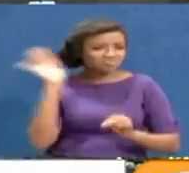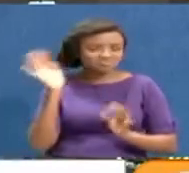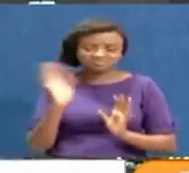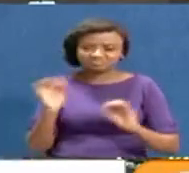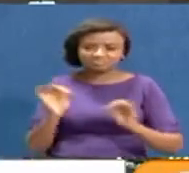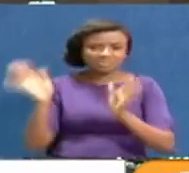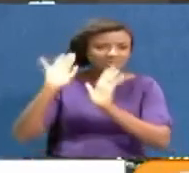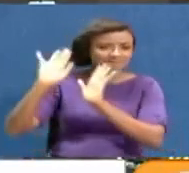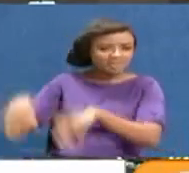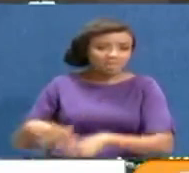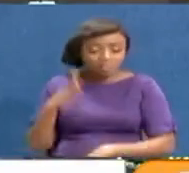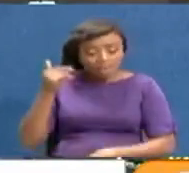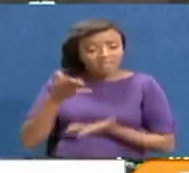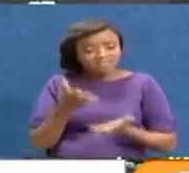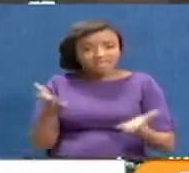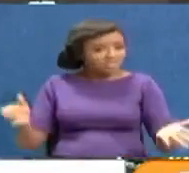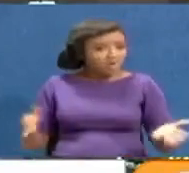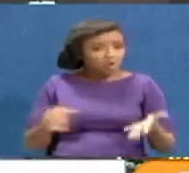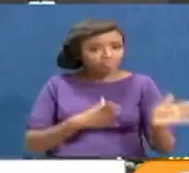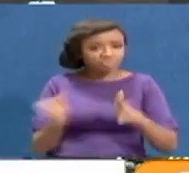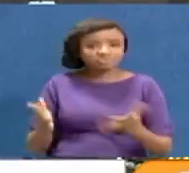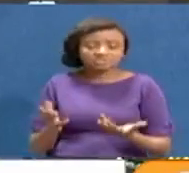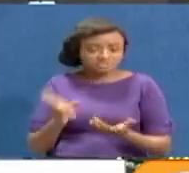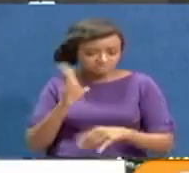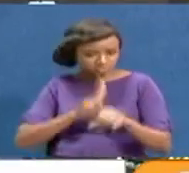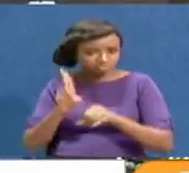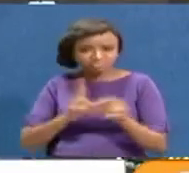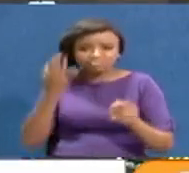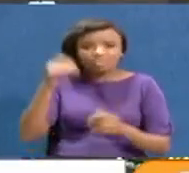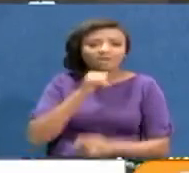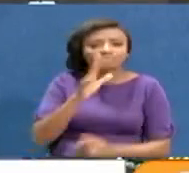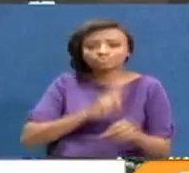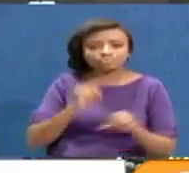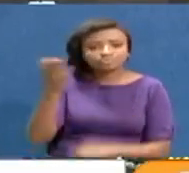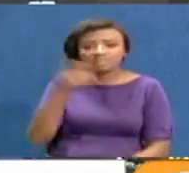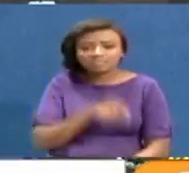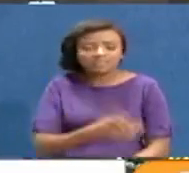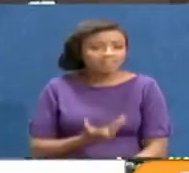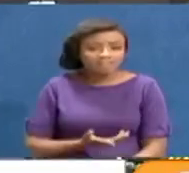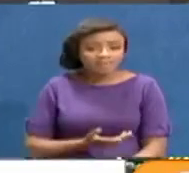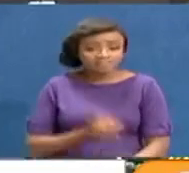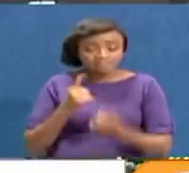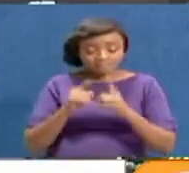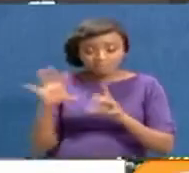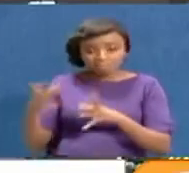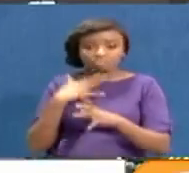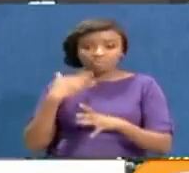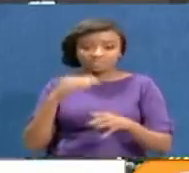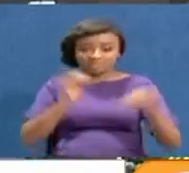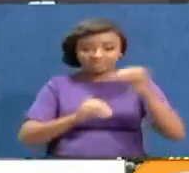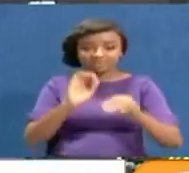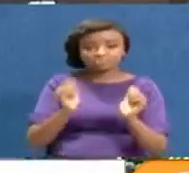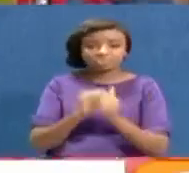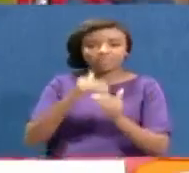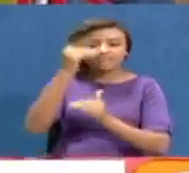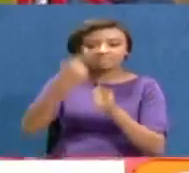they squandered the opportunities granted to them to give their views. The group wants the referendum held next year in January, as Chemutai Goin